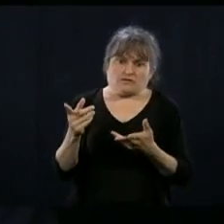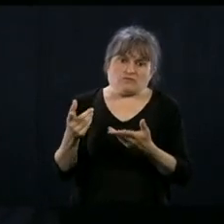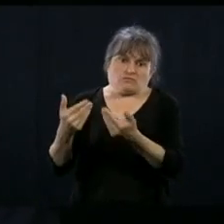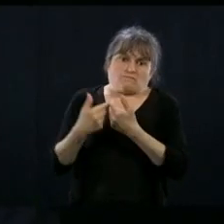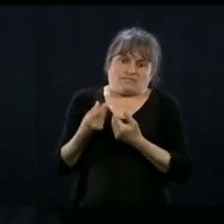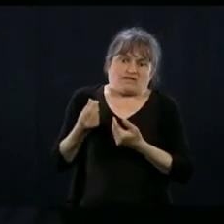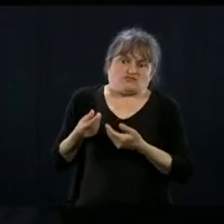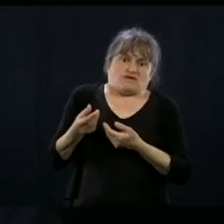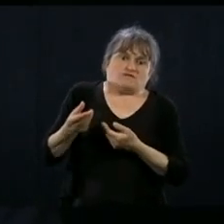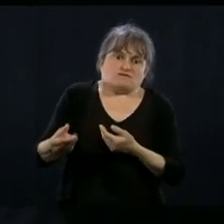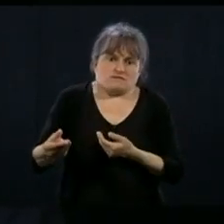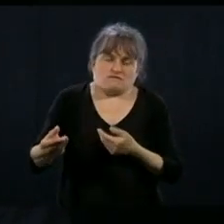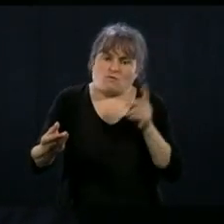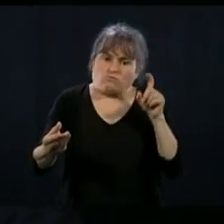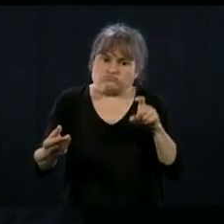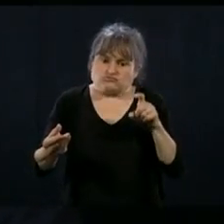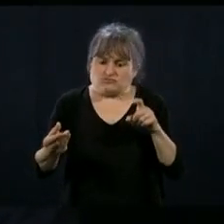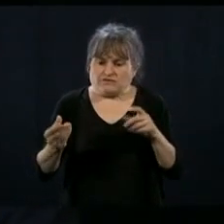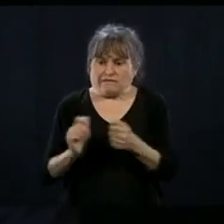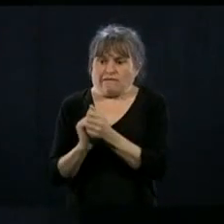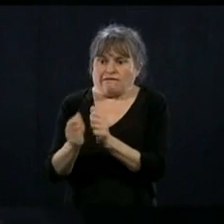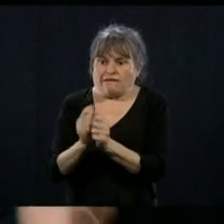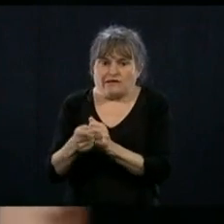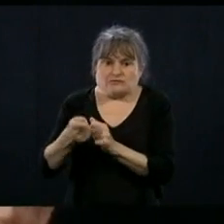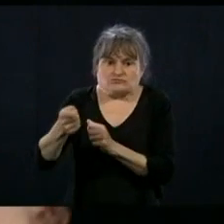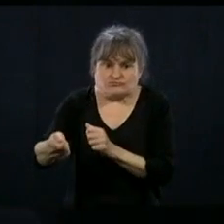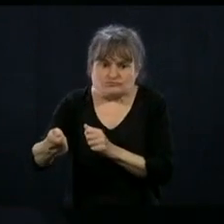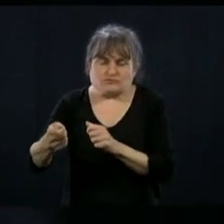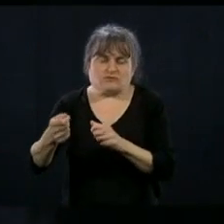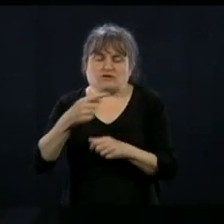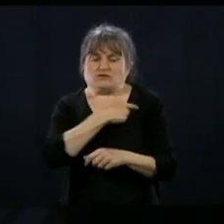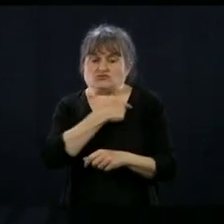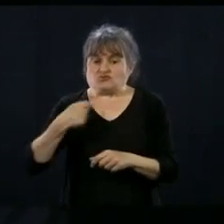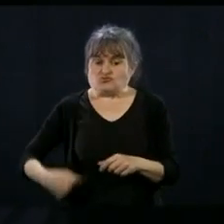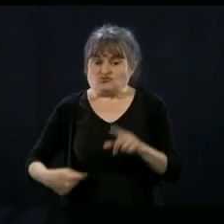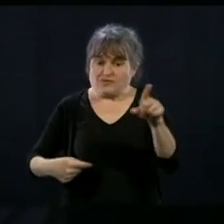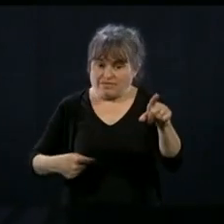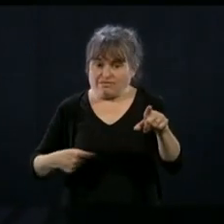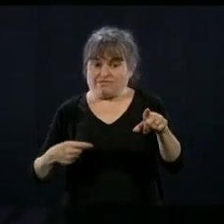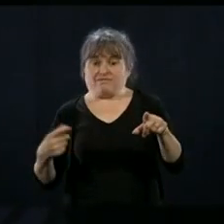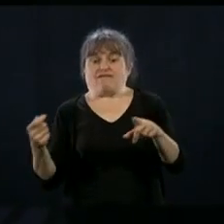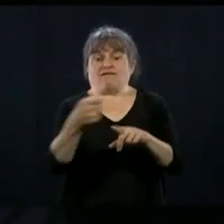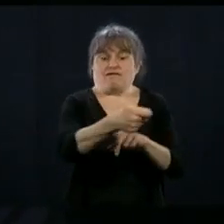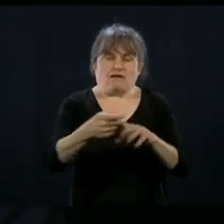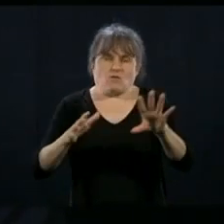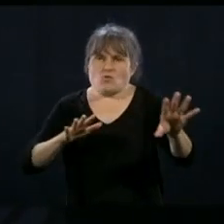money ahead of time, sometimes even in cash in China. Anyway,